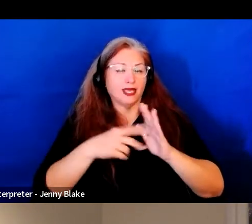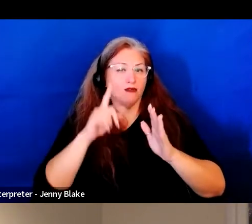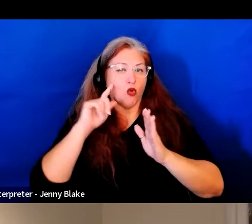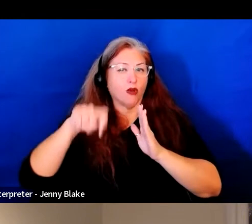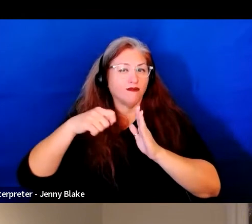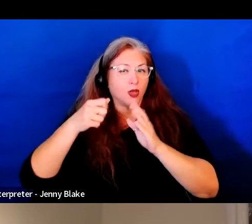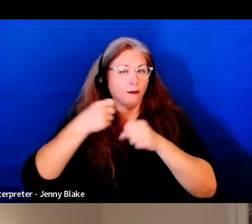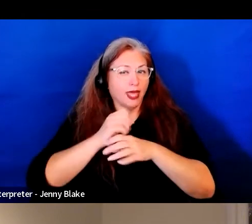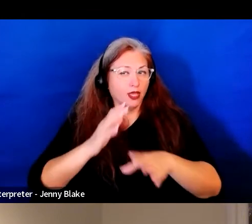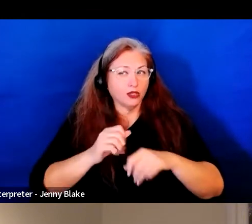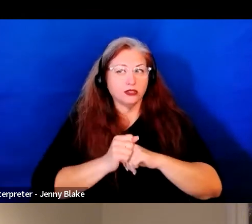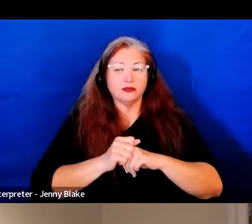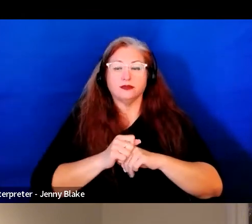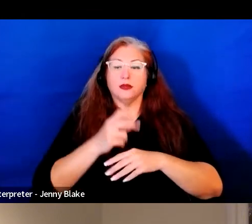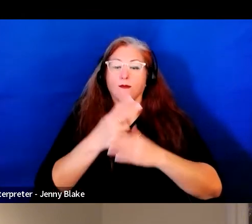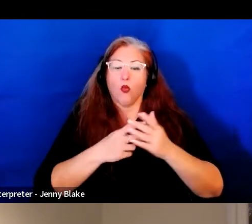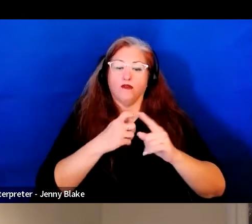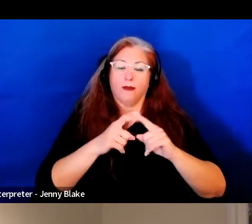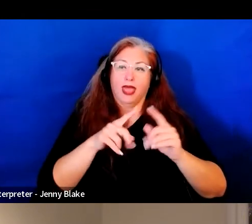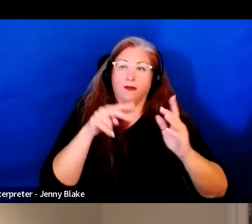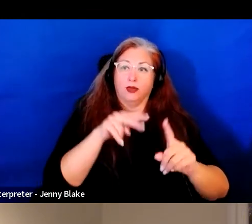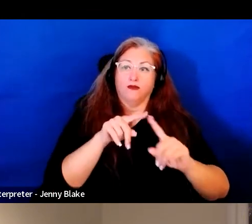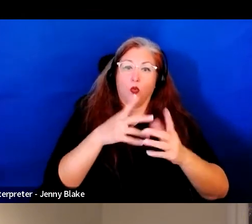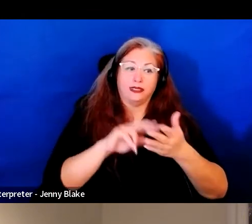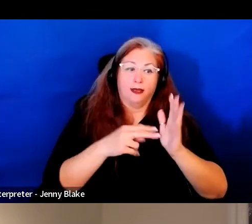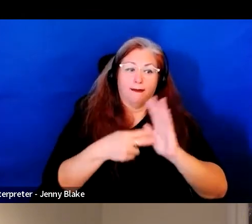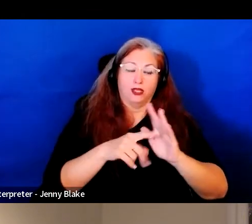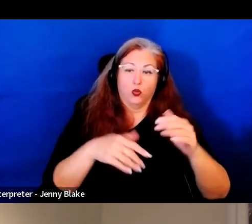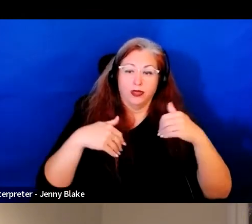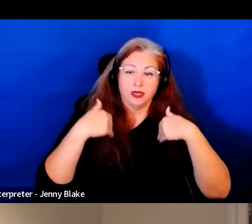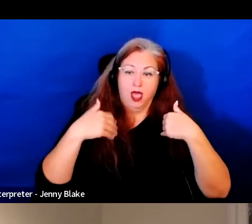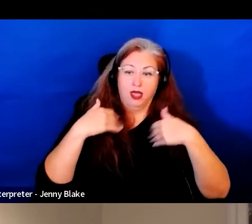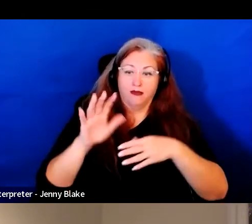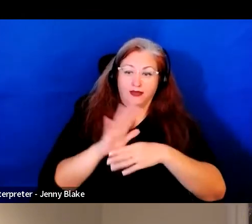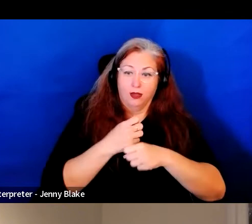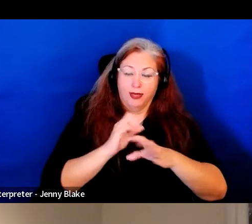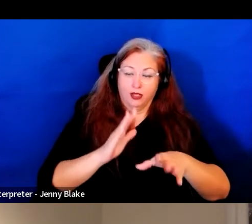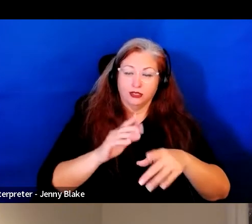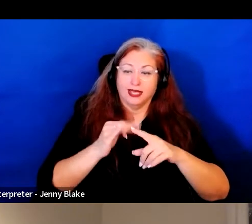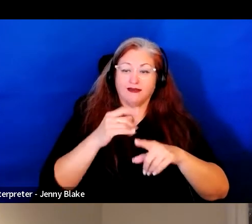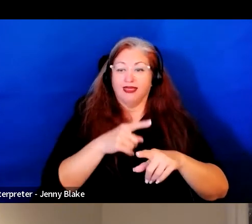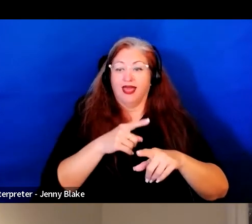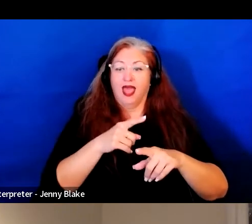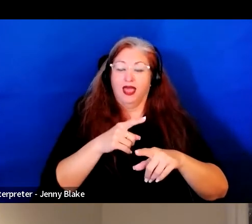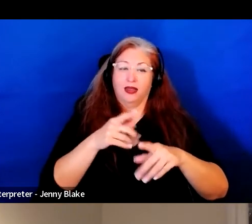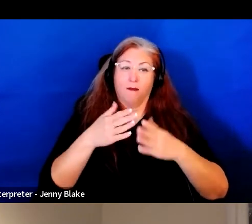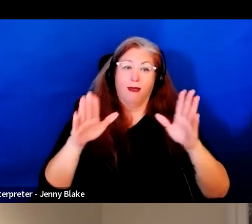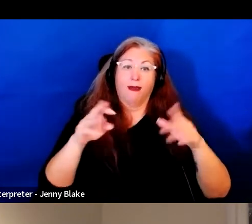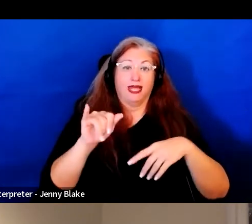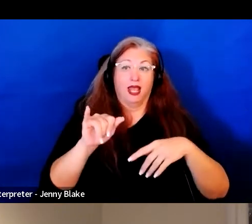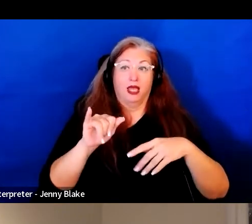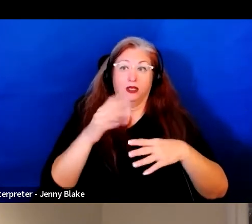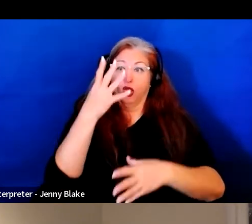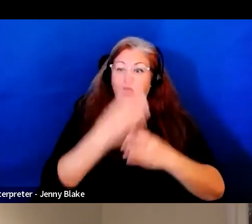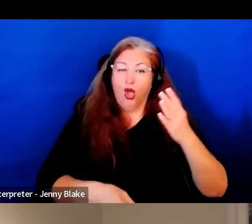filmmakers, both from the perspective of what does it mean to young filmmakers if that kind of public media doesn't exist, because what